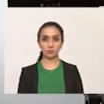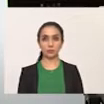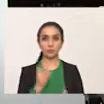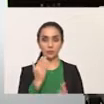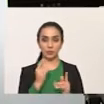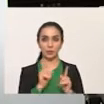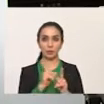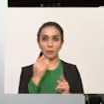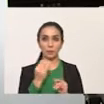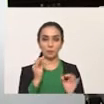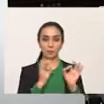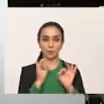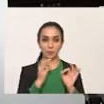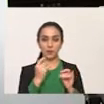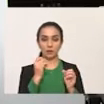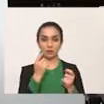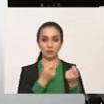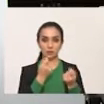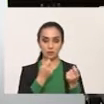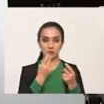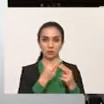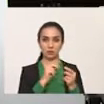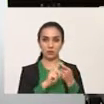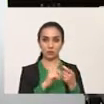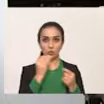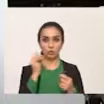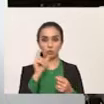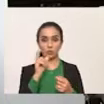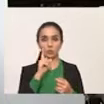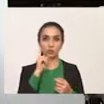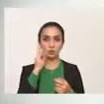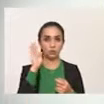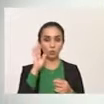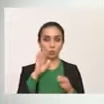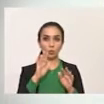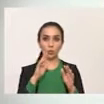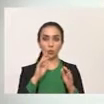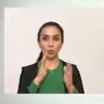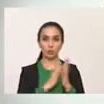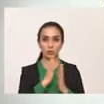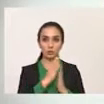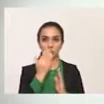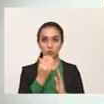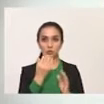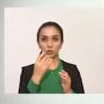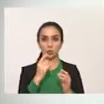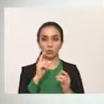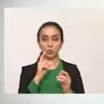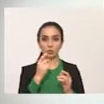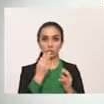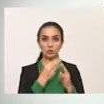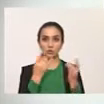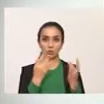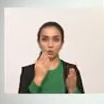Demak, bakteriyalar va ko'k yashil suv o'tlari hujayrasi sodda